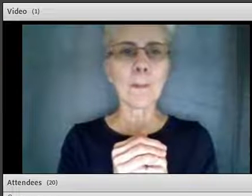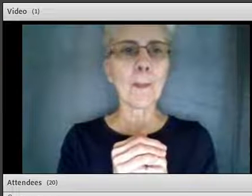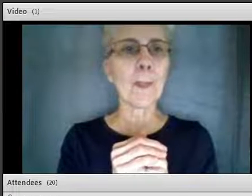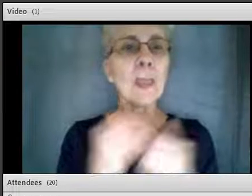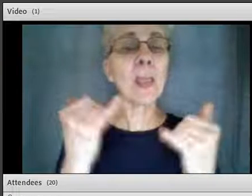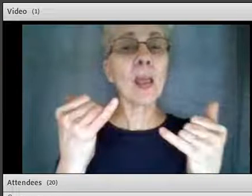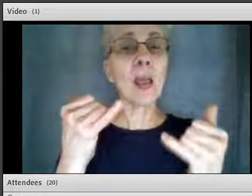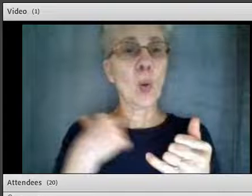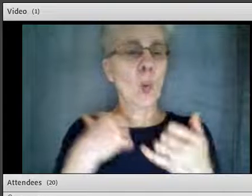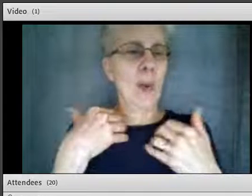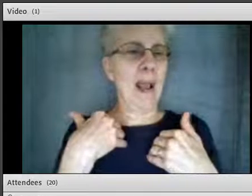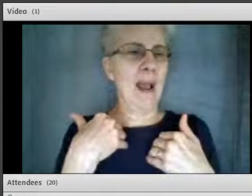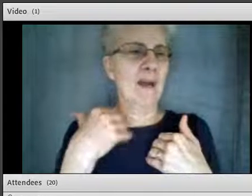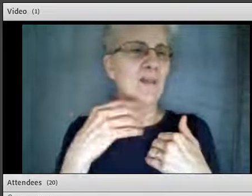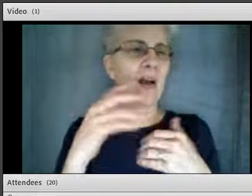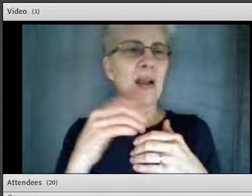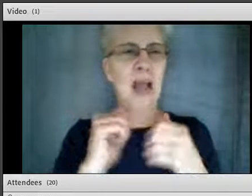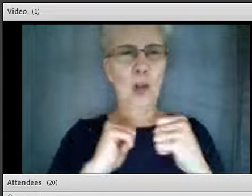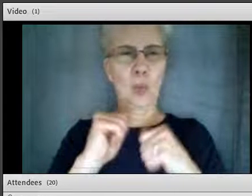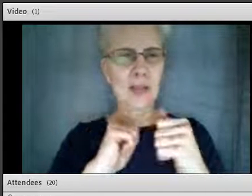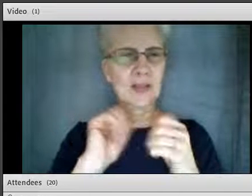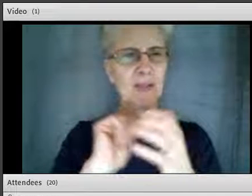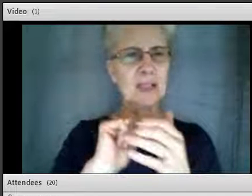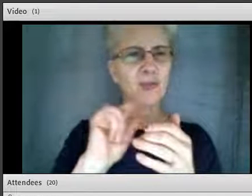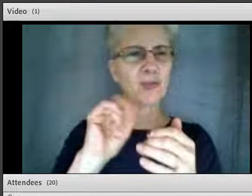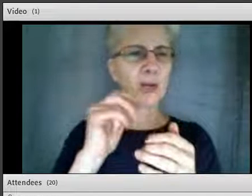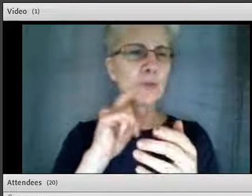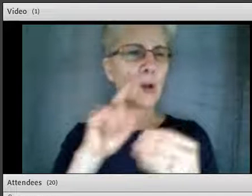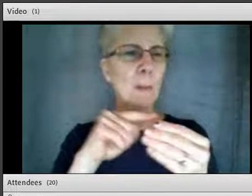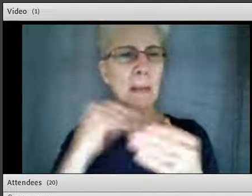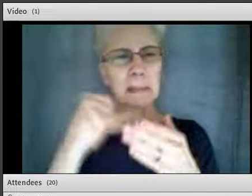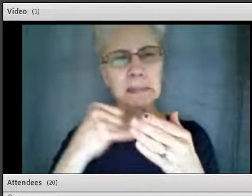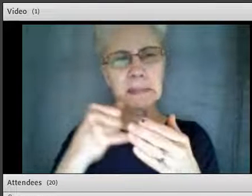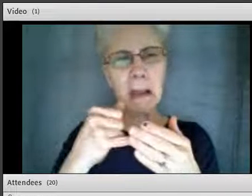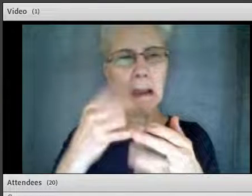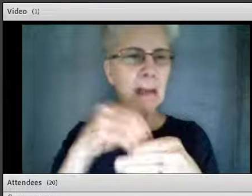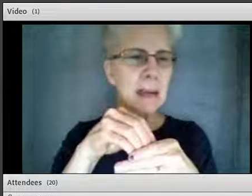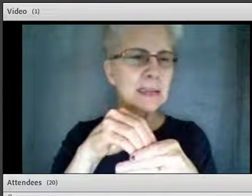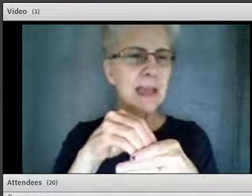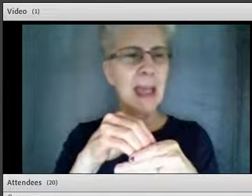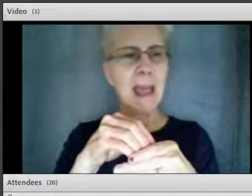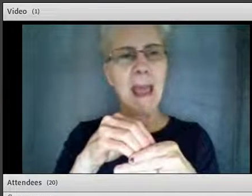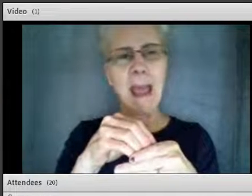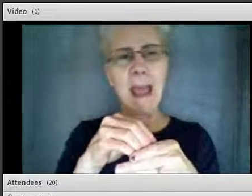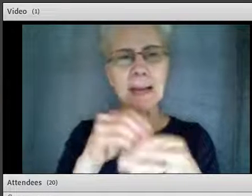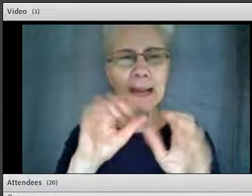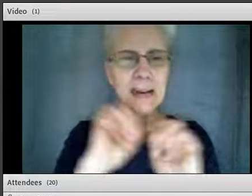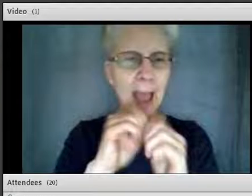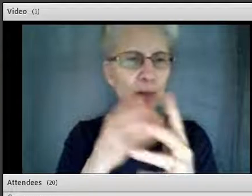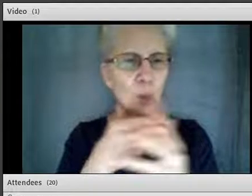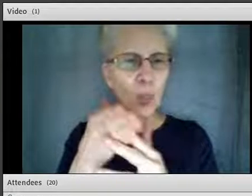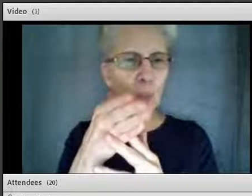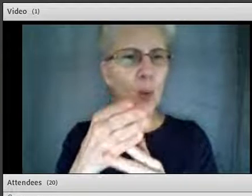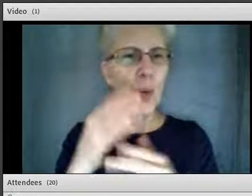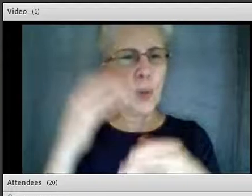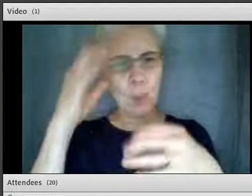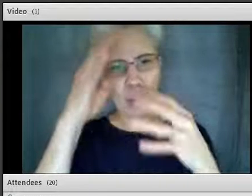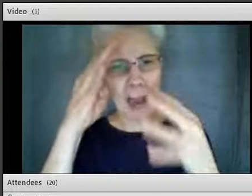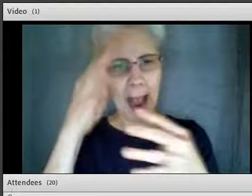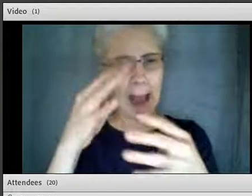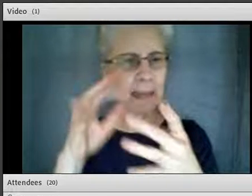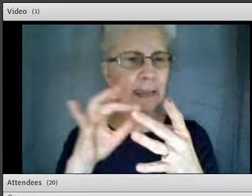So we have a sort of an aggressive agenda. We're going to talk about design, content, navigation, creating a connection, and some usability stuff